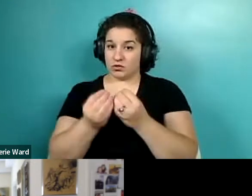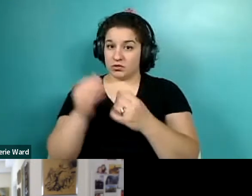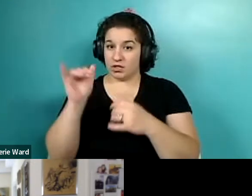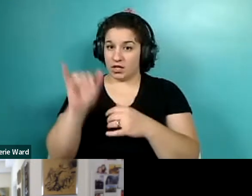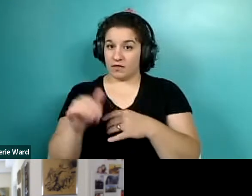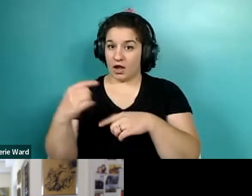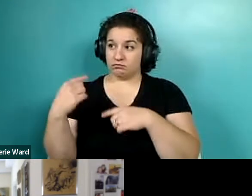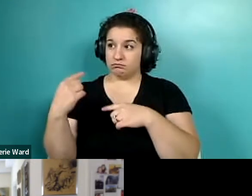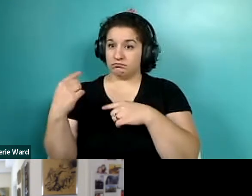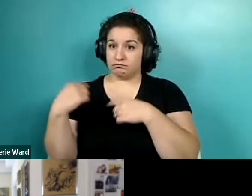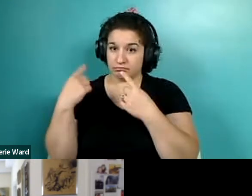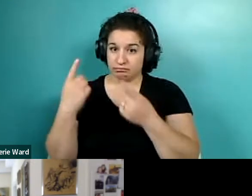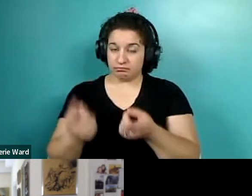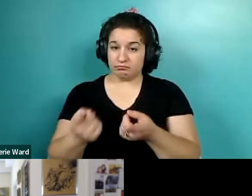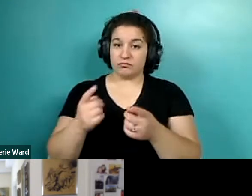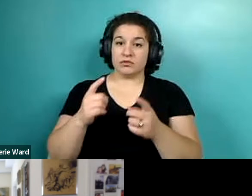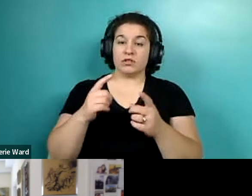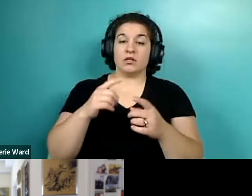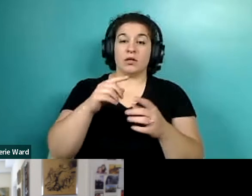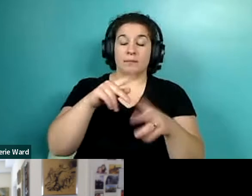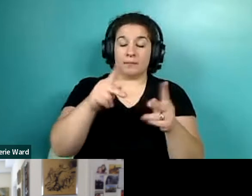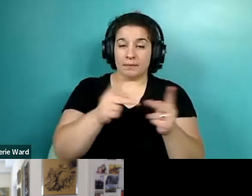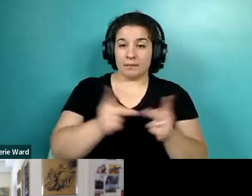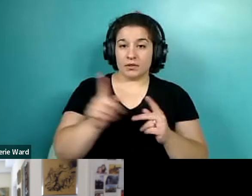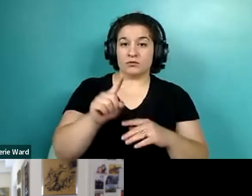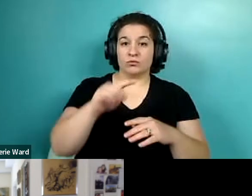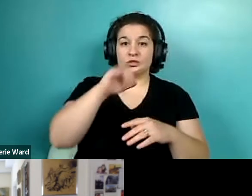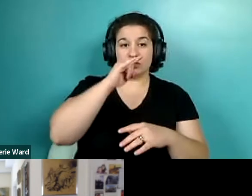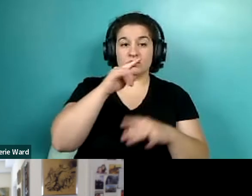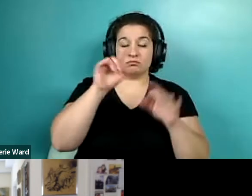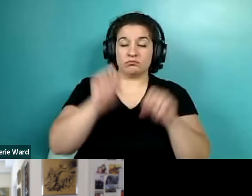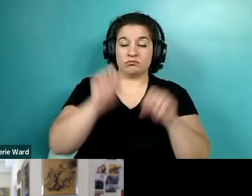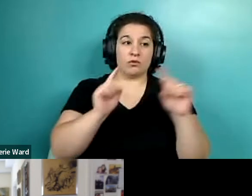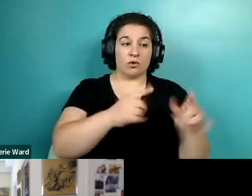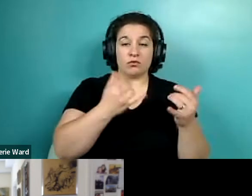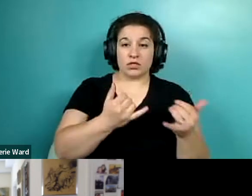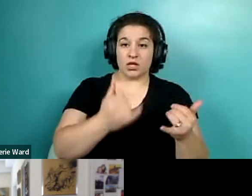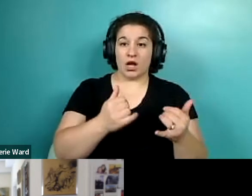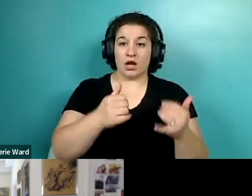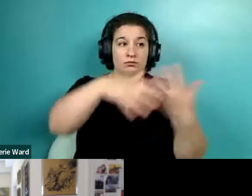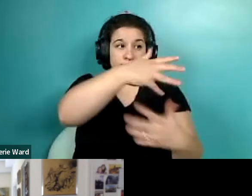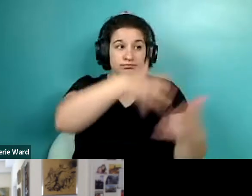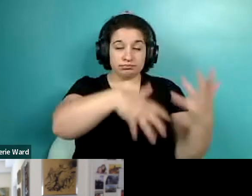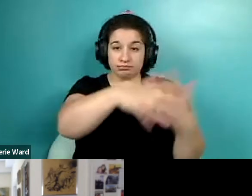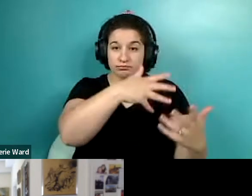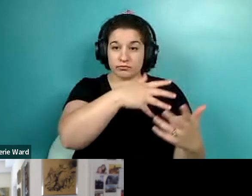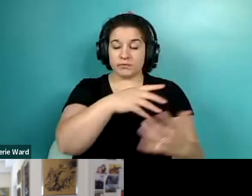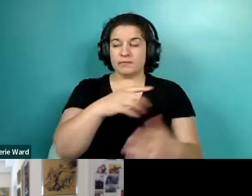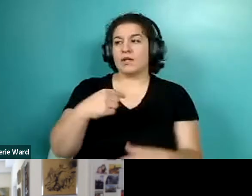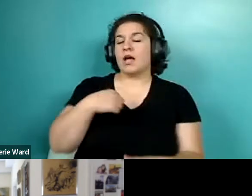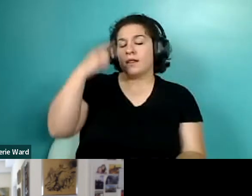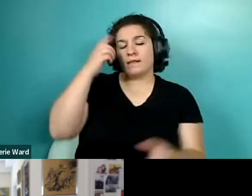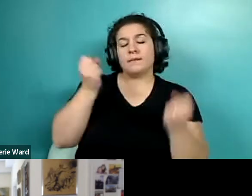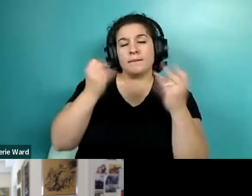today and be with each other? I mean, I think there are many camps around the